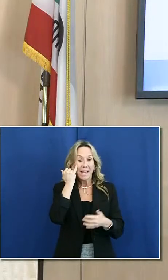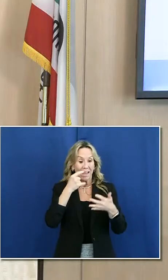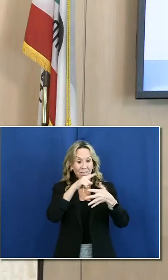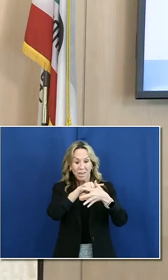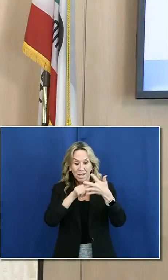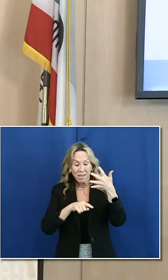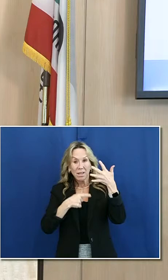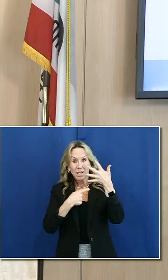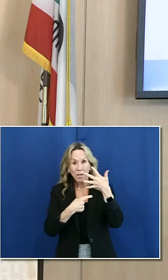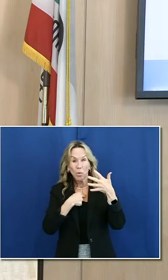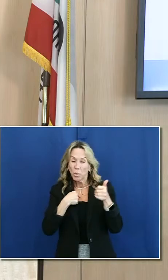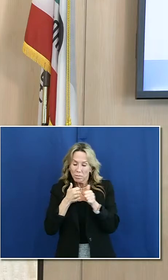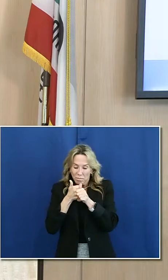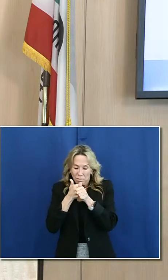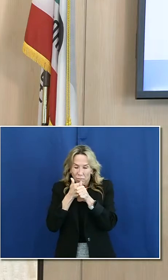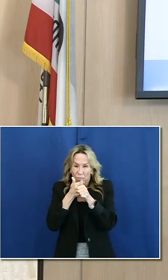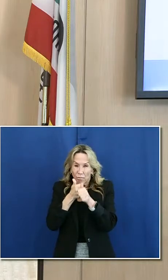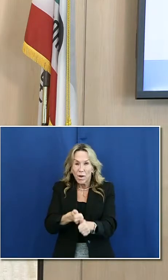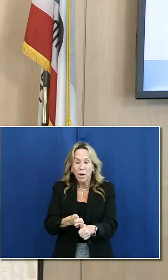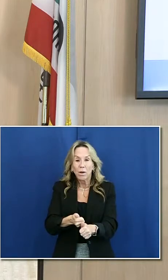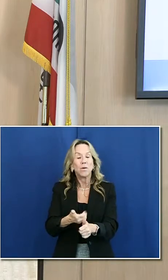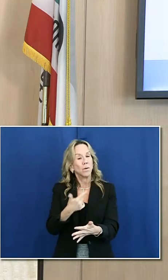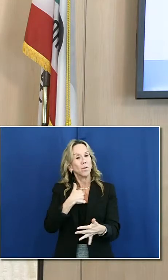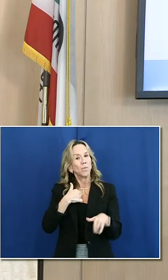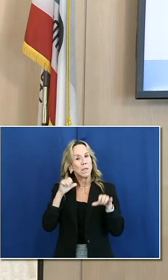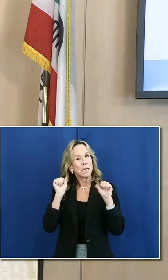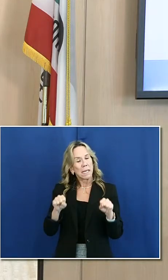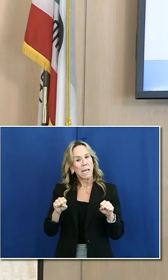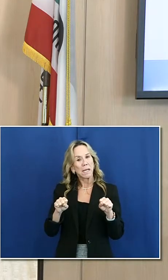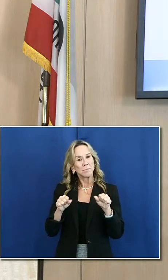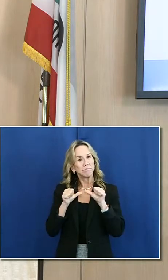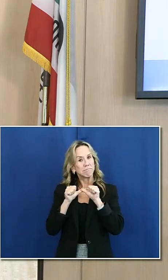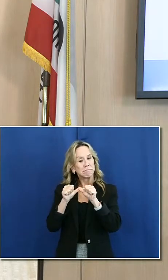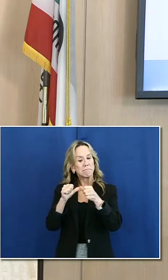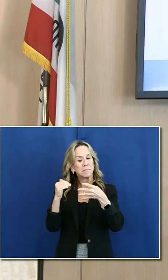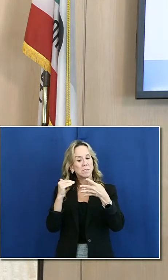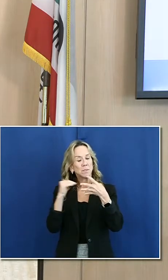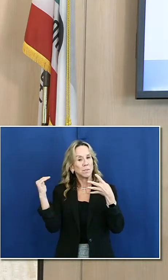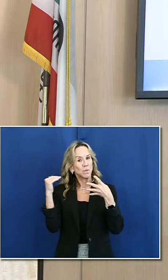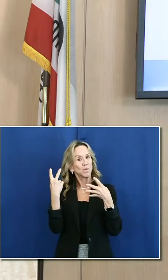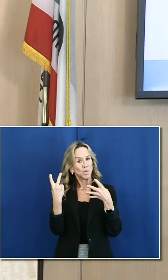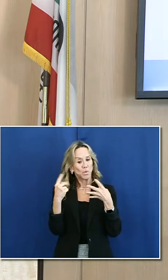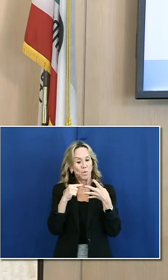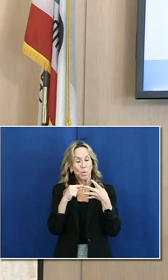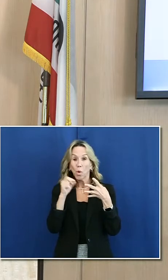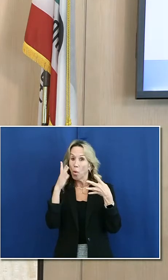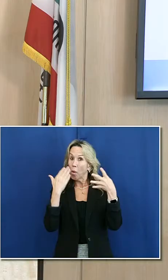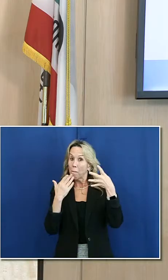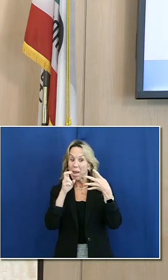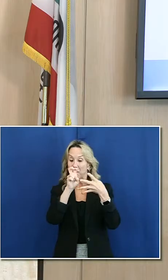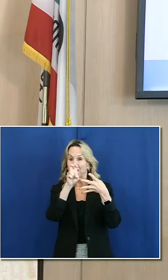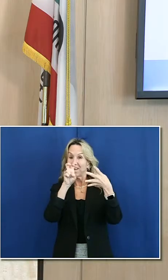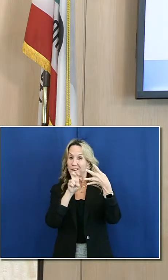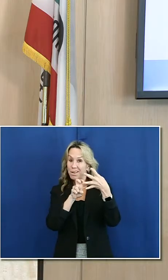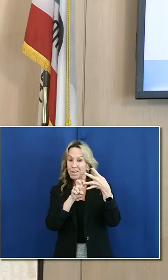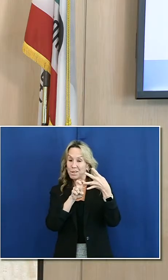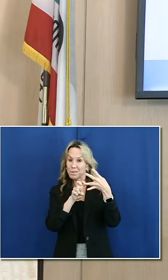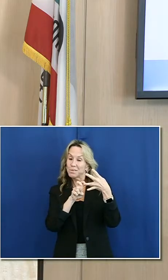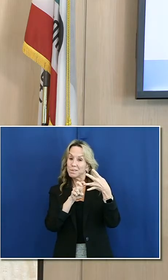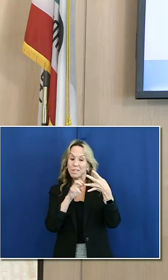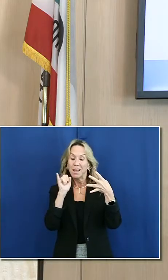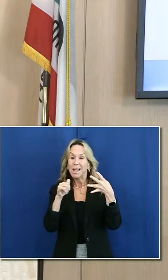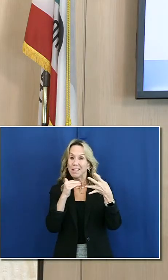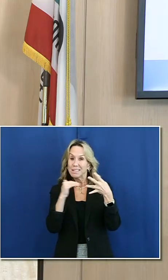strategies will we be able to maintain our current Tier 2 status or advance to a lower tier, which